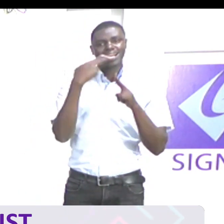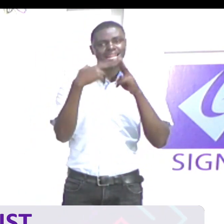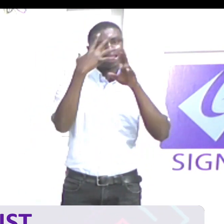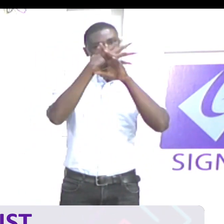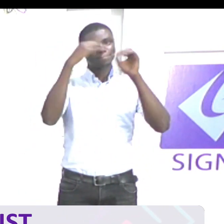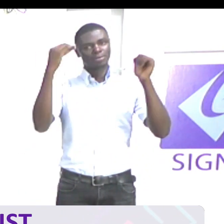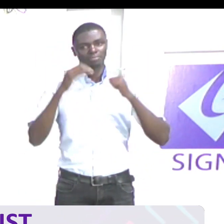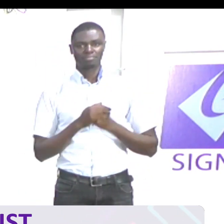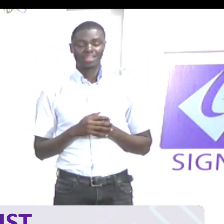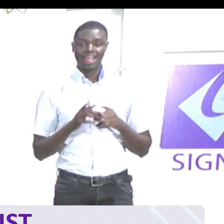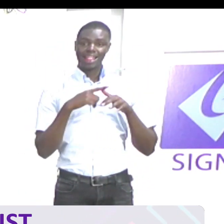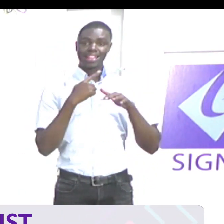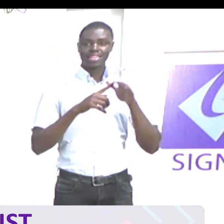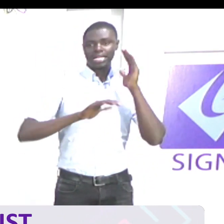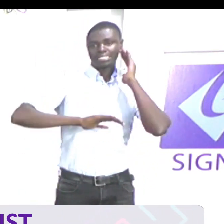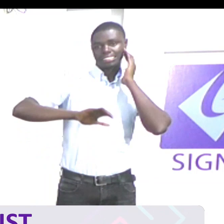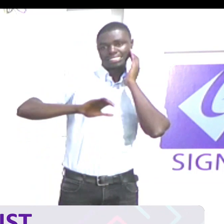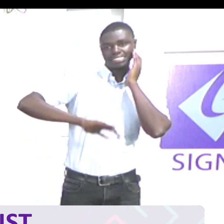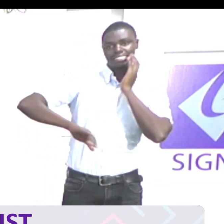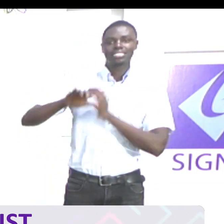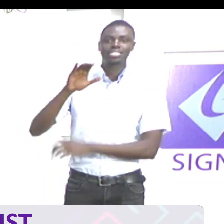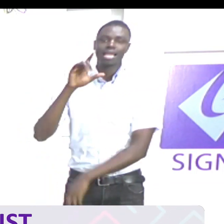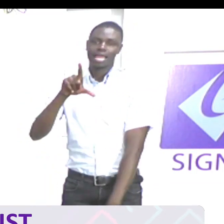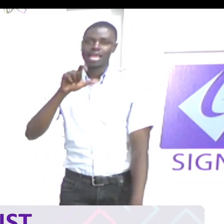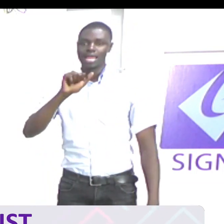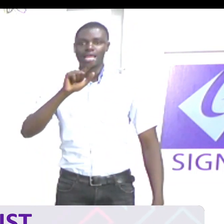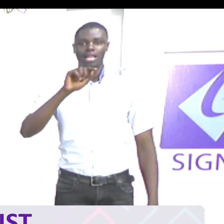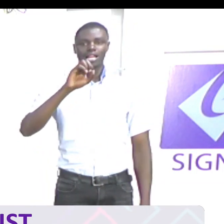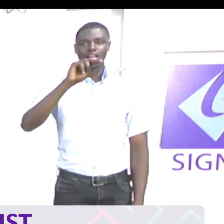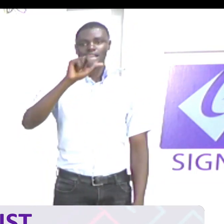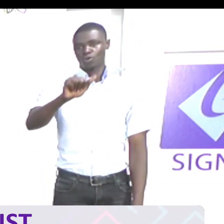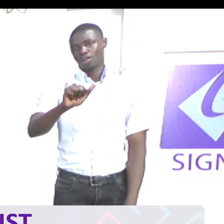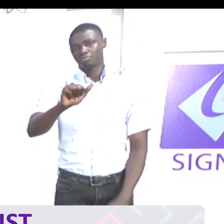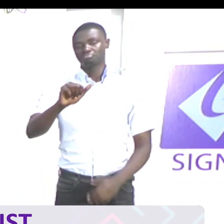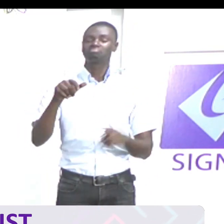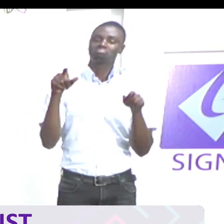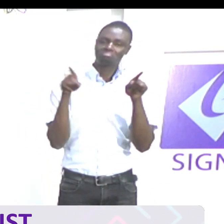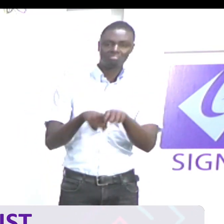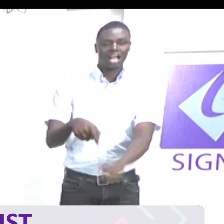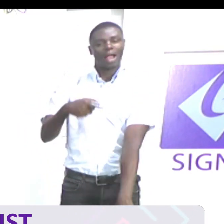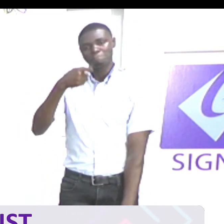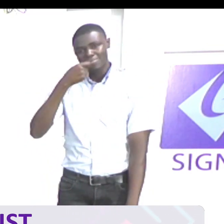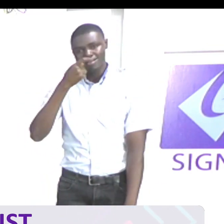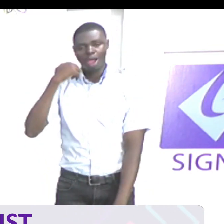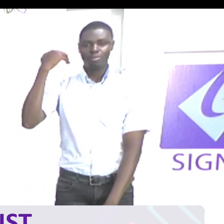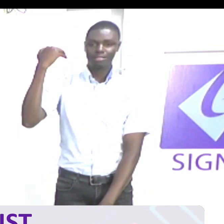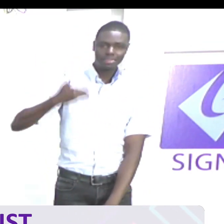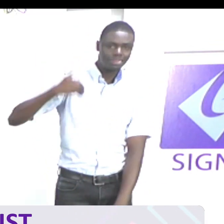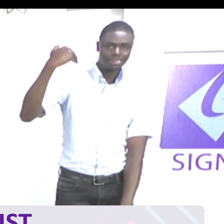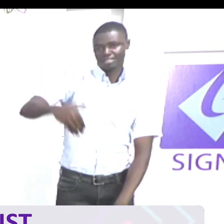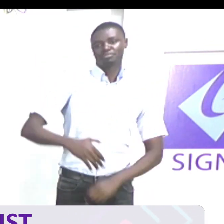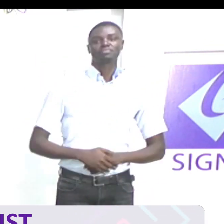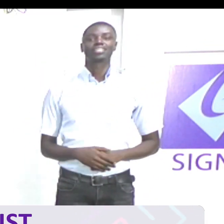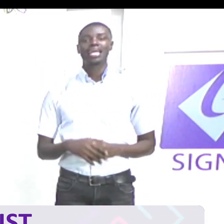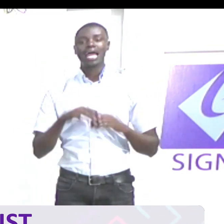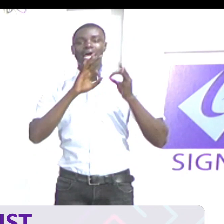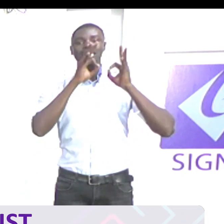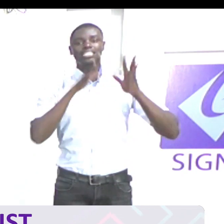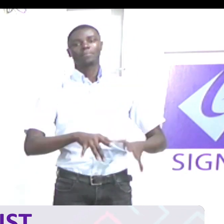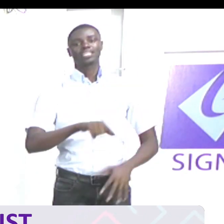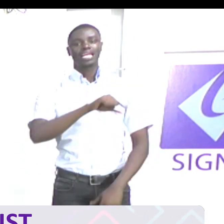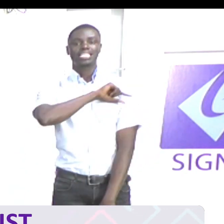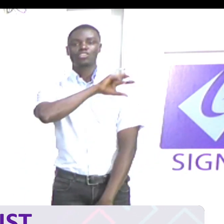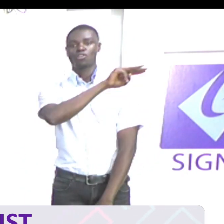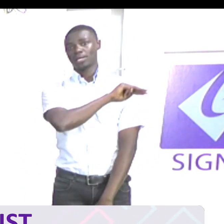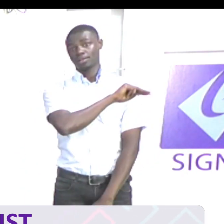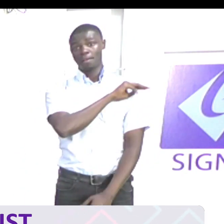the watu tu tuko nani DJ Latona kama kawaida, kama dawa. Kabisa pale kwa location tuko na mans like Gideon Maina. And